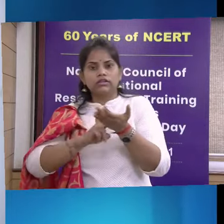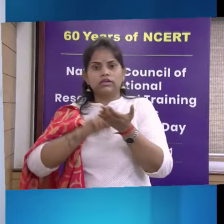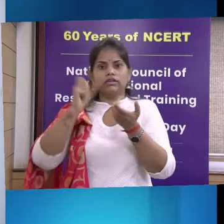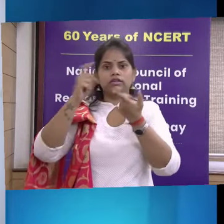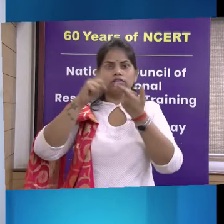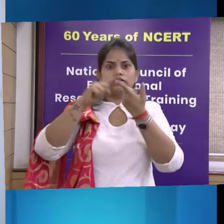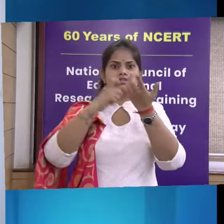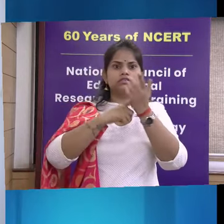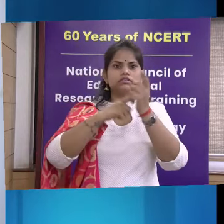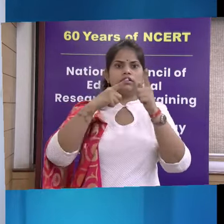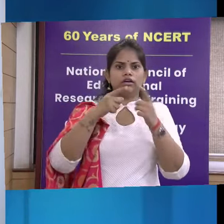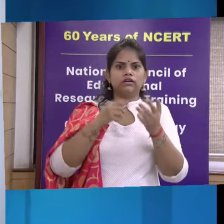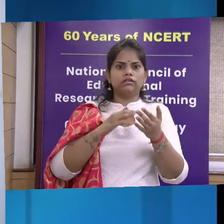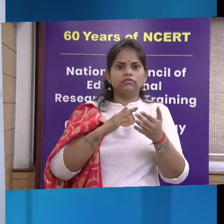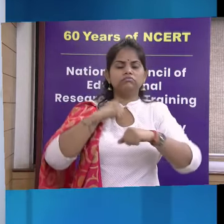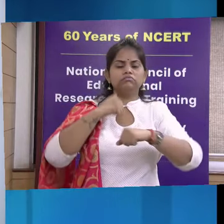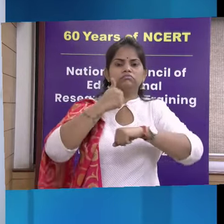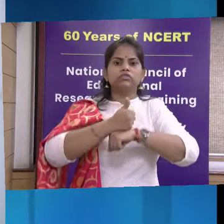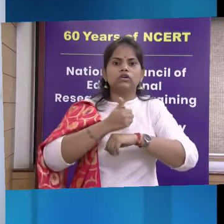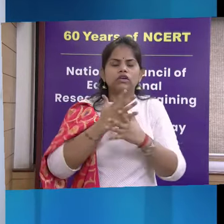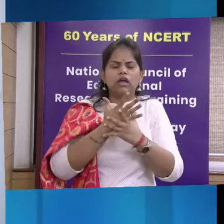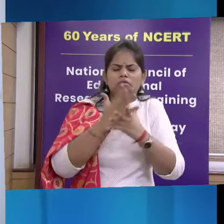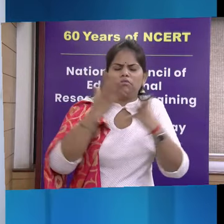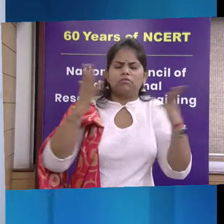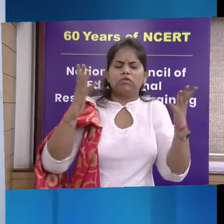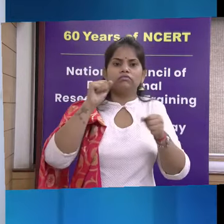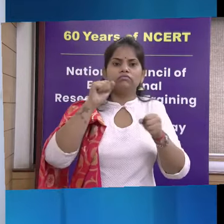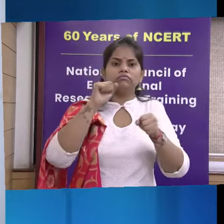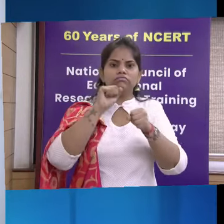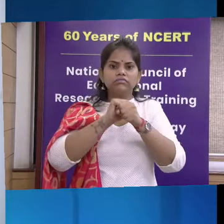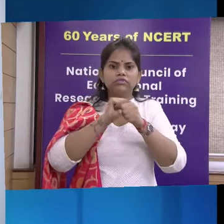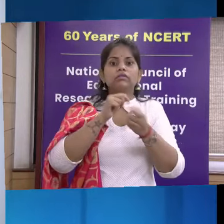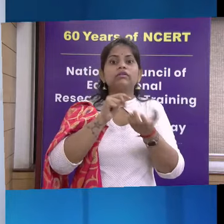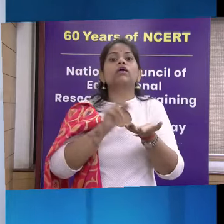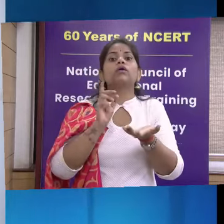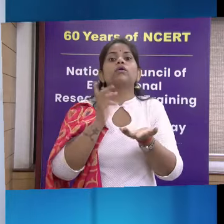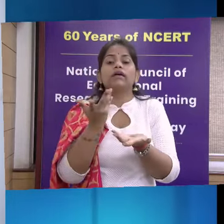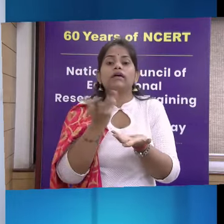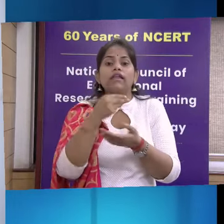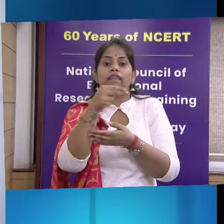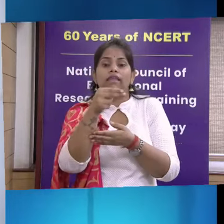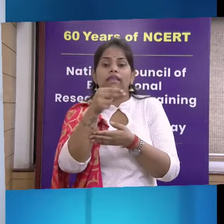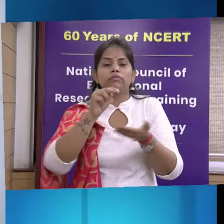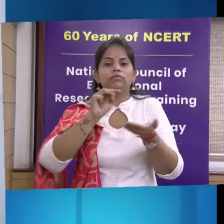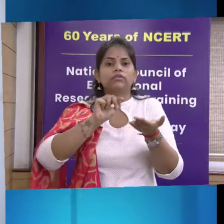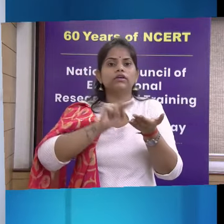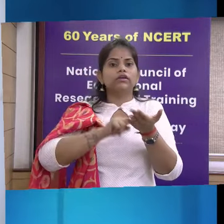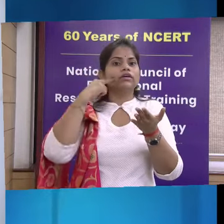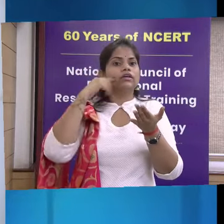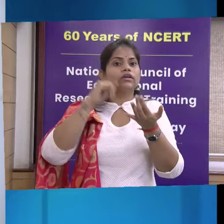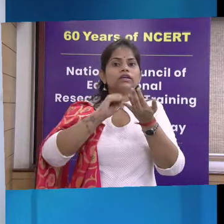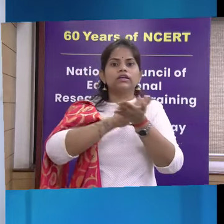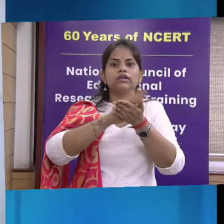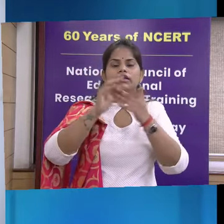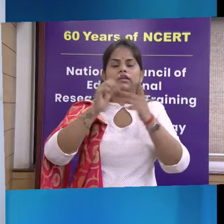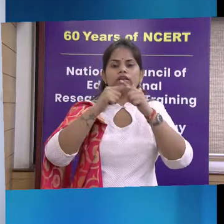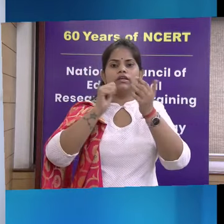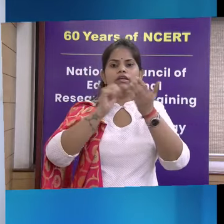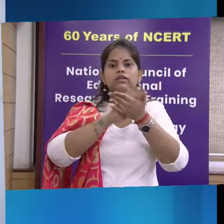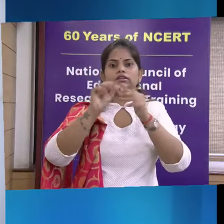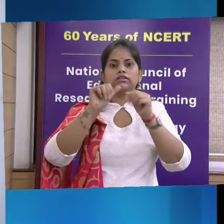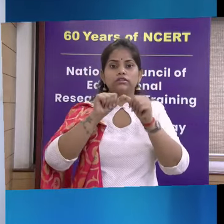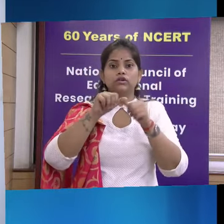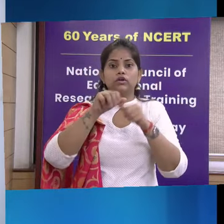a massive training program called NISTA for training of 42 lakh teachers in the